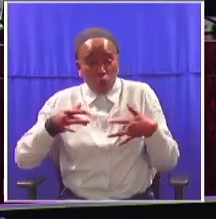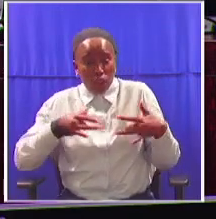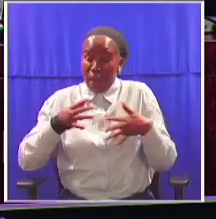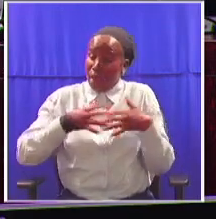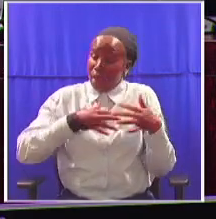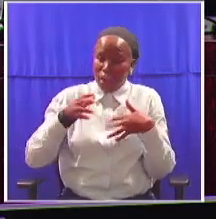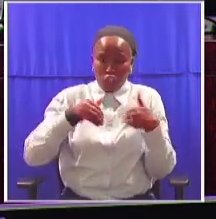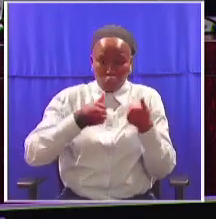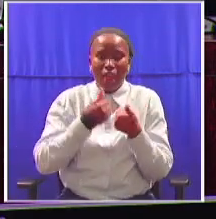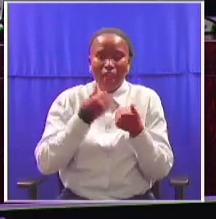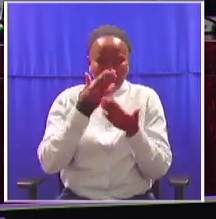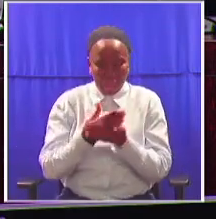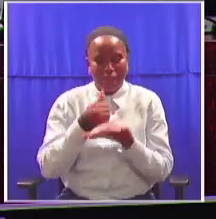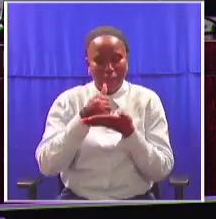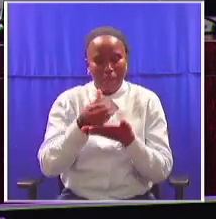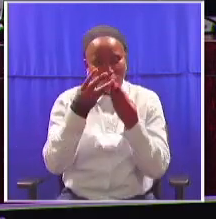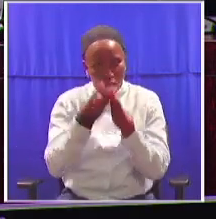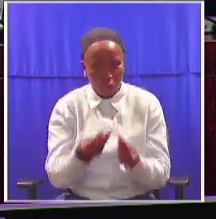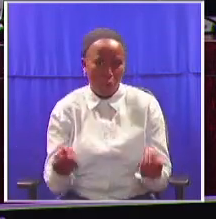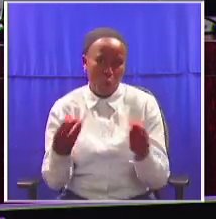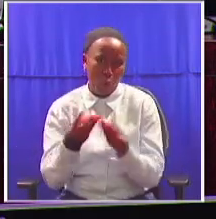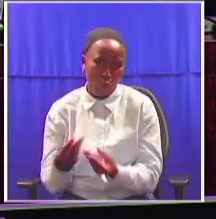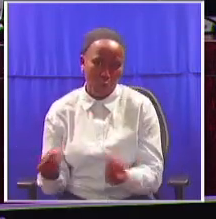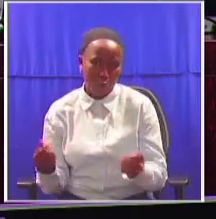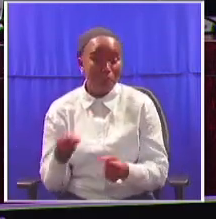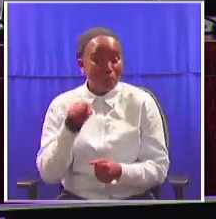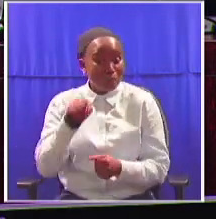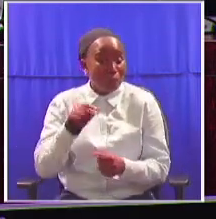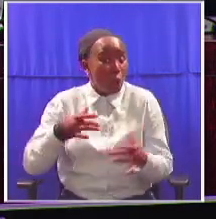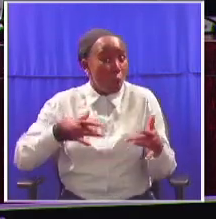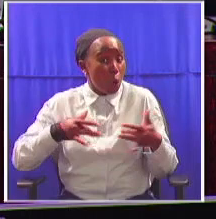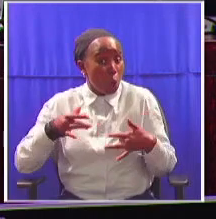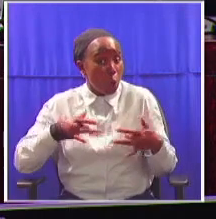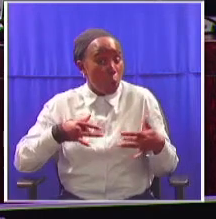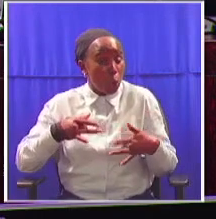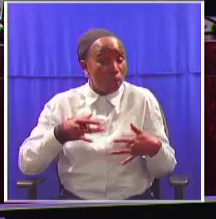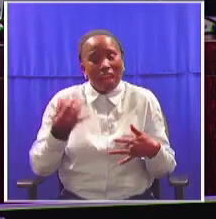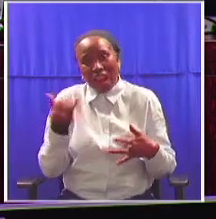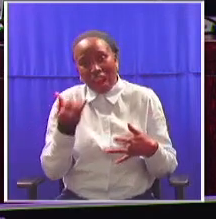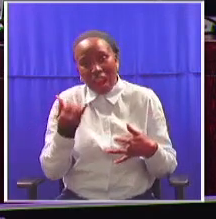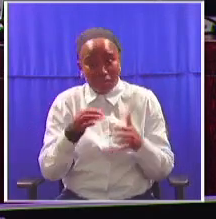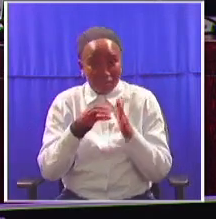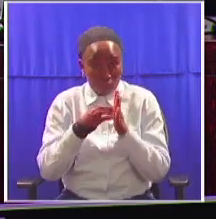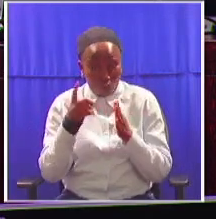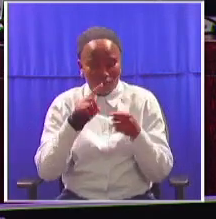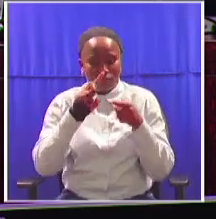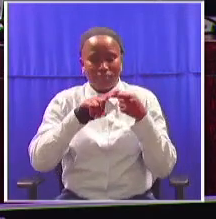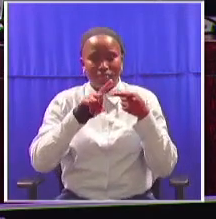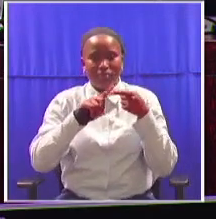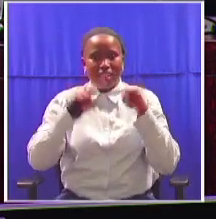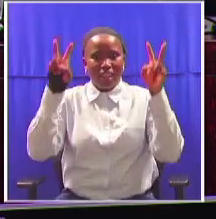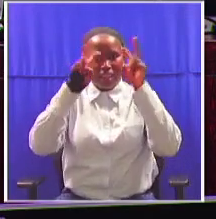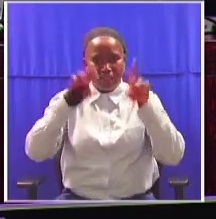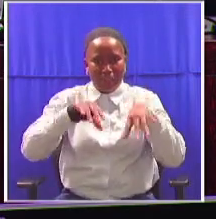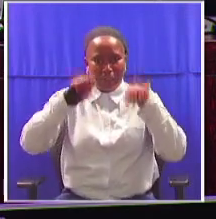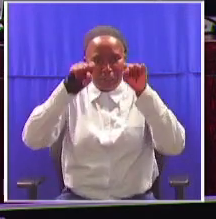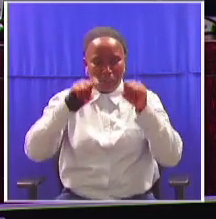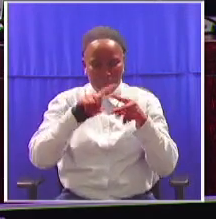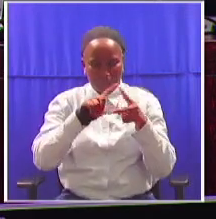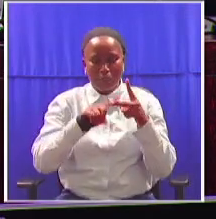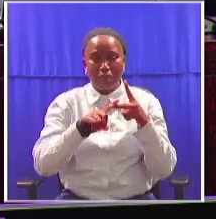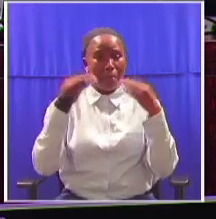most. These concerns include the impact of load shedding on households,